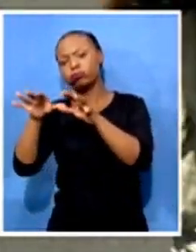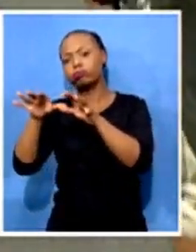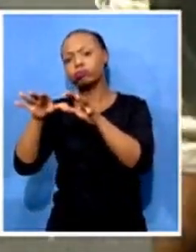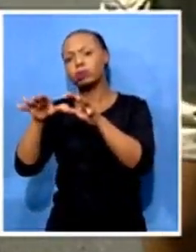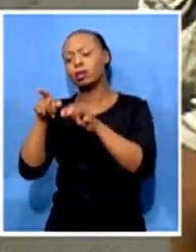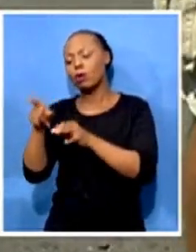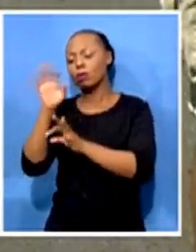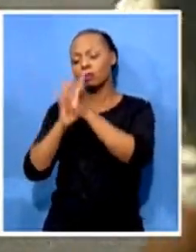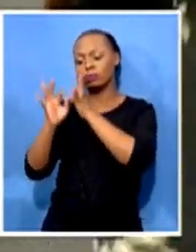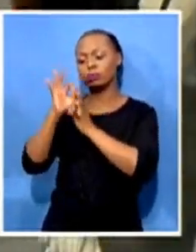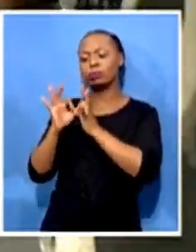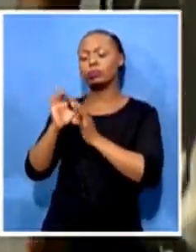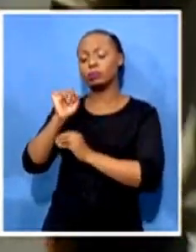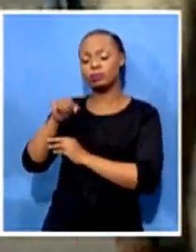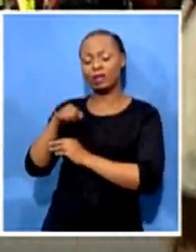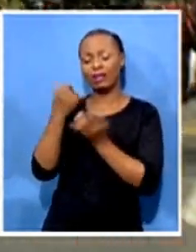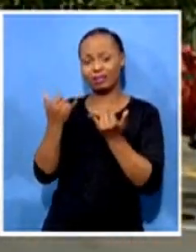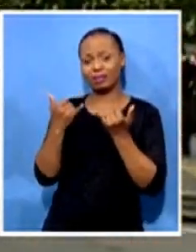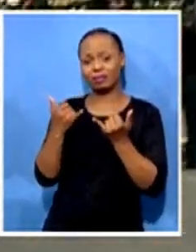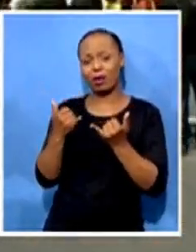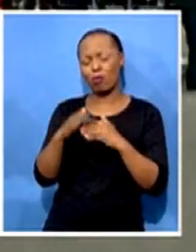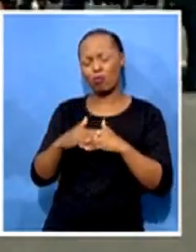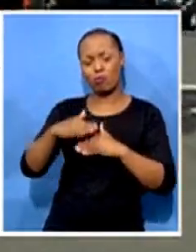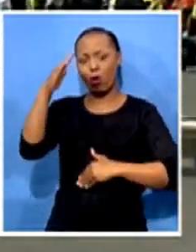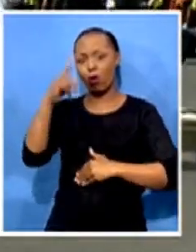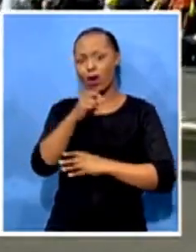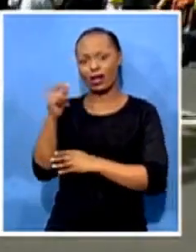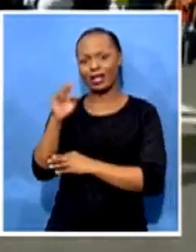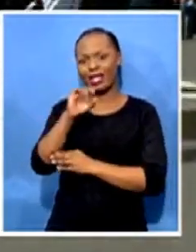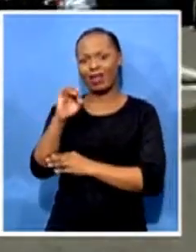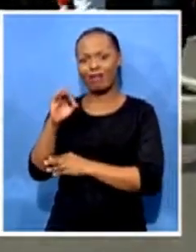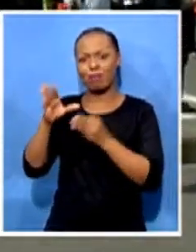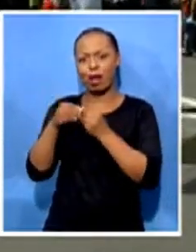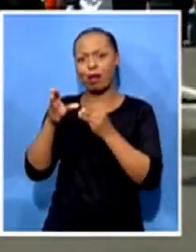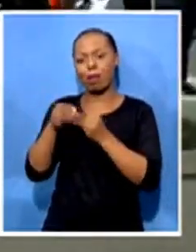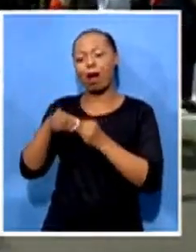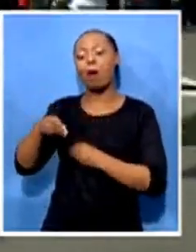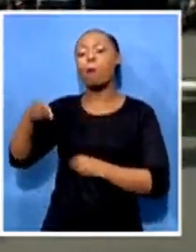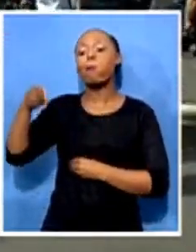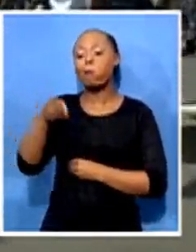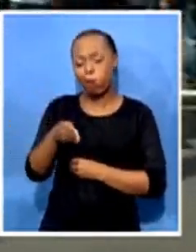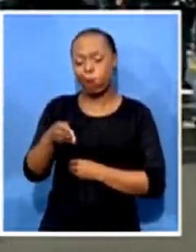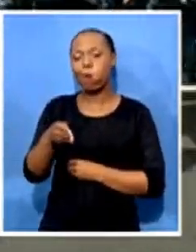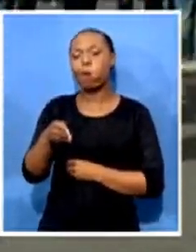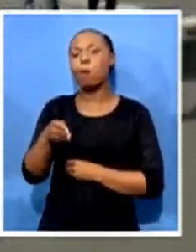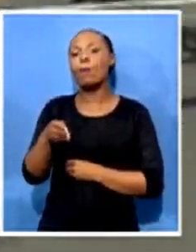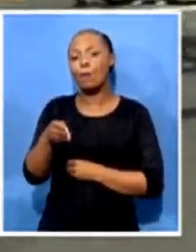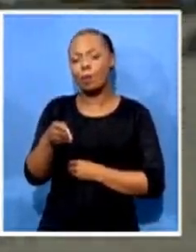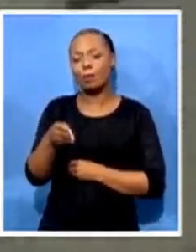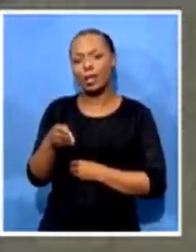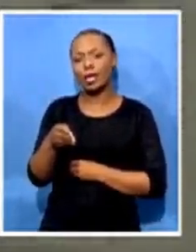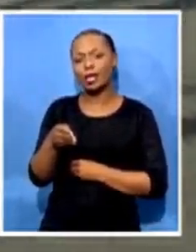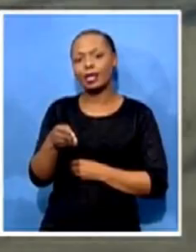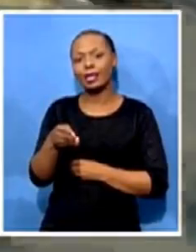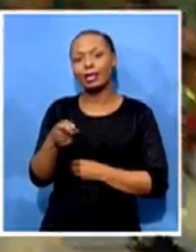there is more than 100 EFF supporters or members there. And possibly that's how this altercation